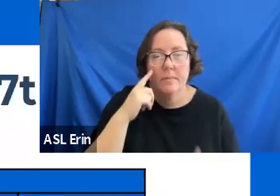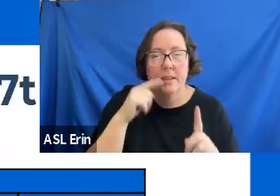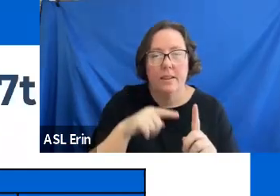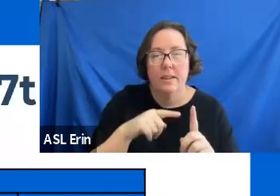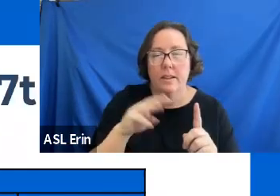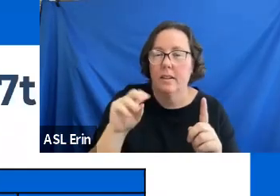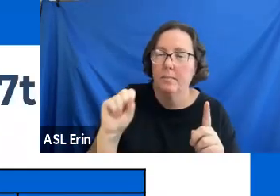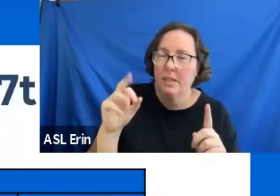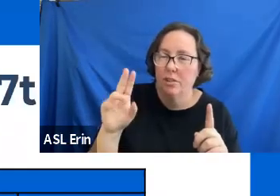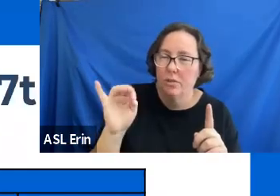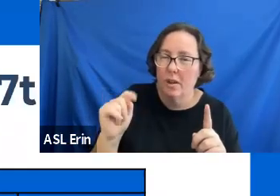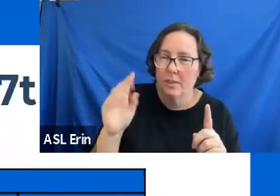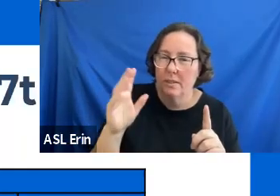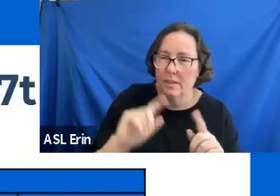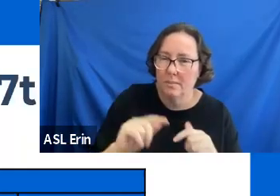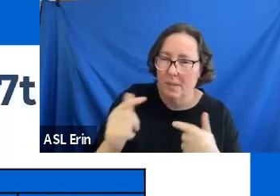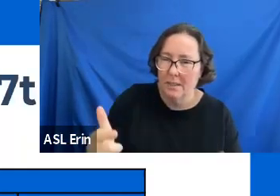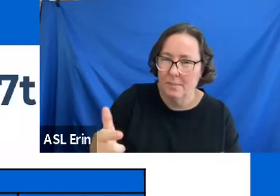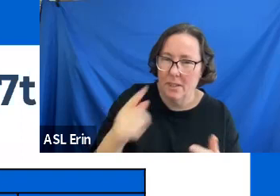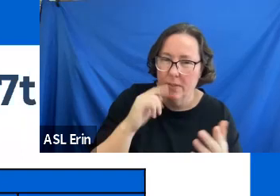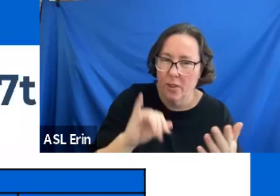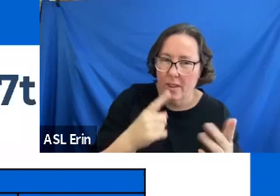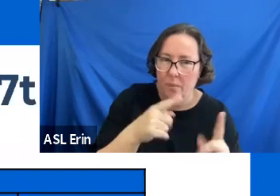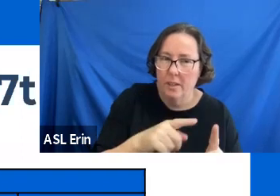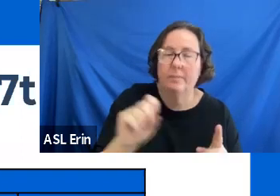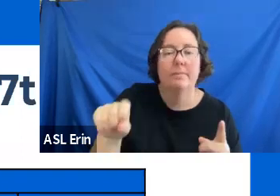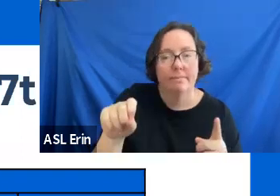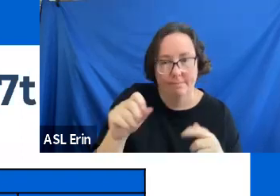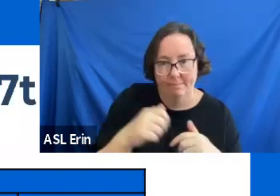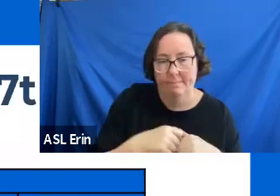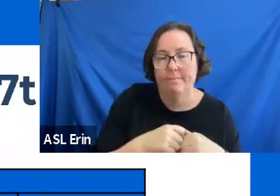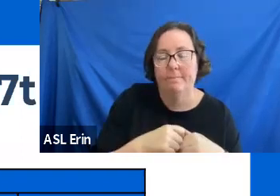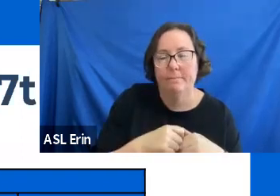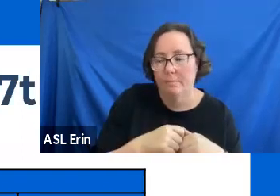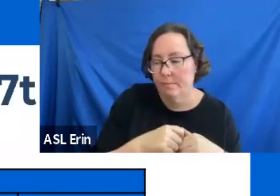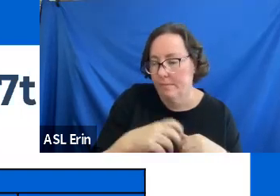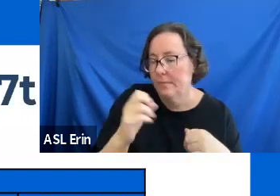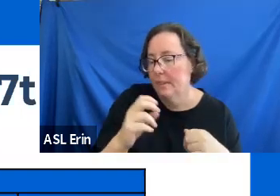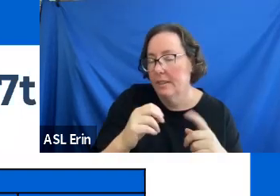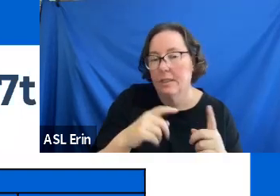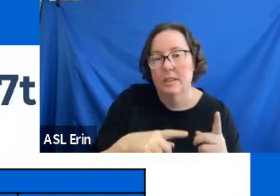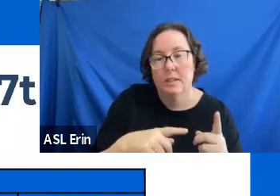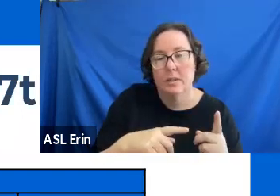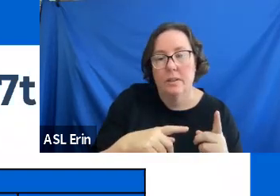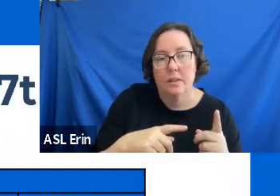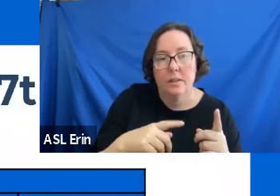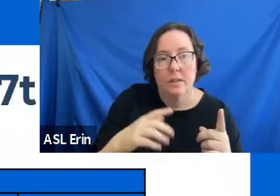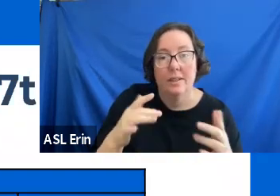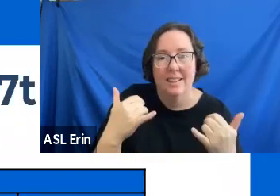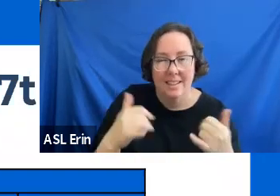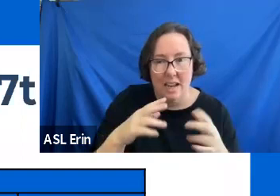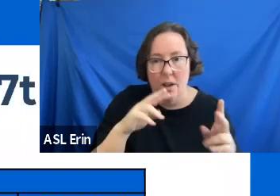Ms. Roberts, am I passing it back to you? Yes, ma'am. So we'll now start to look